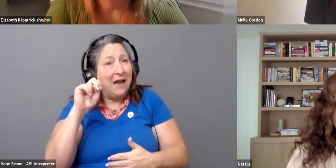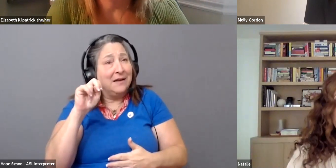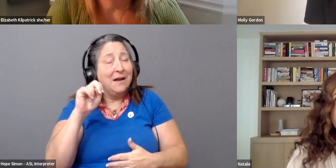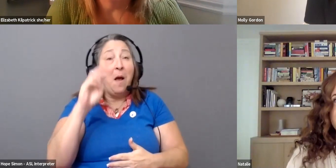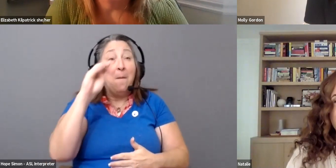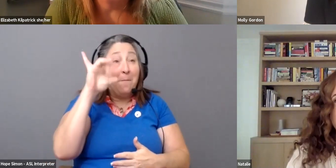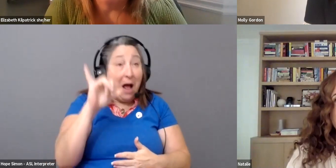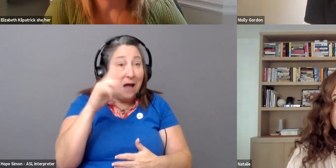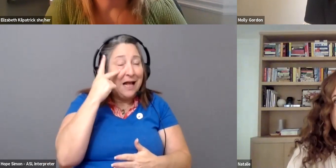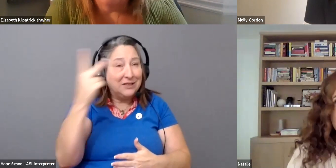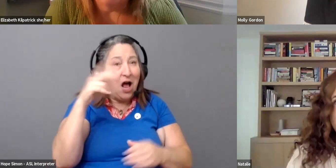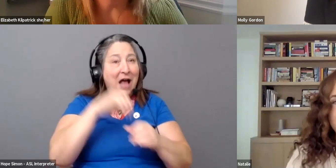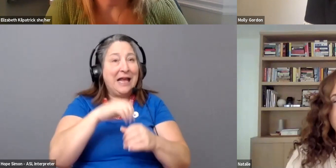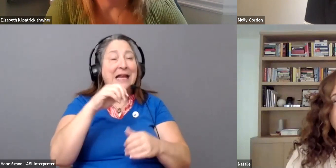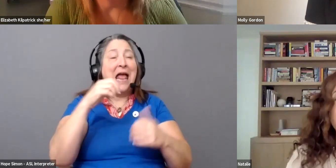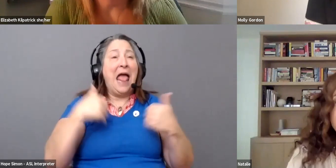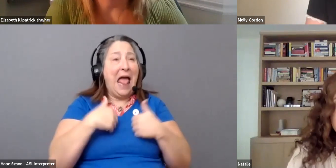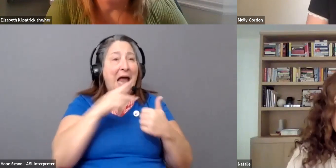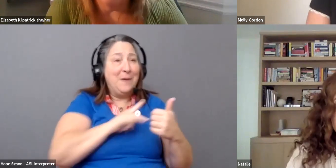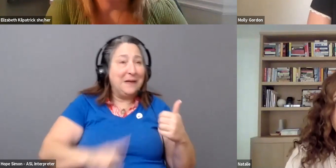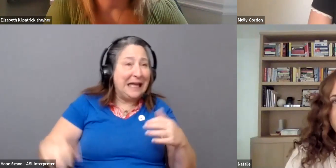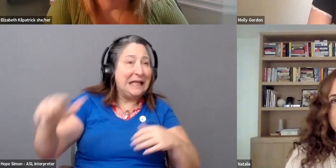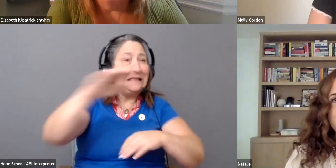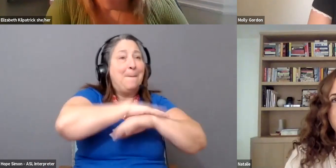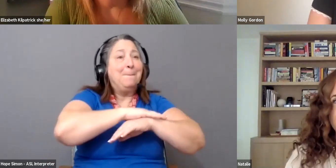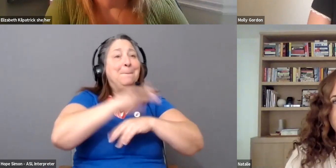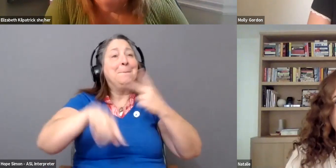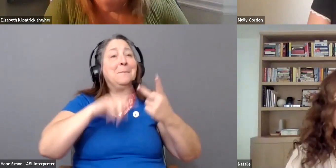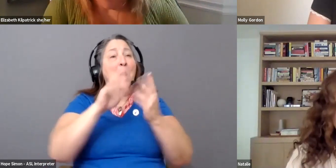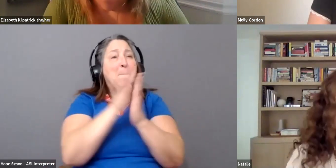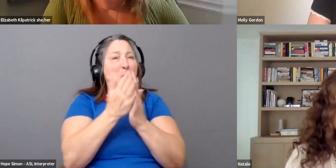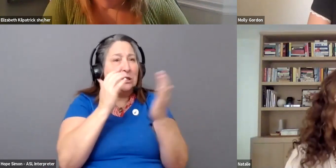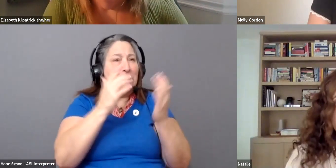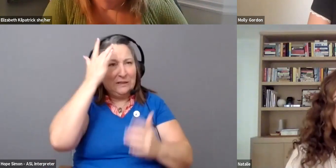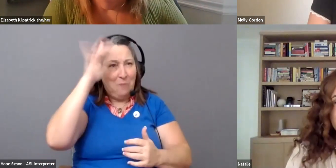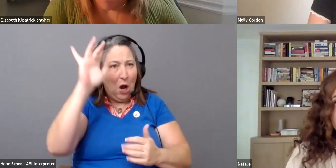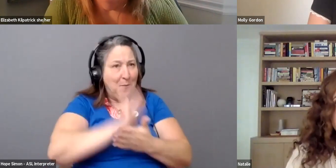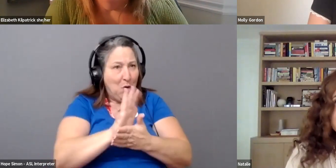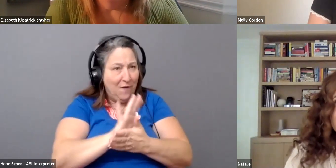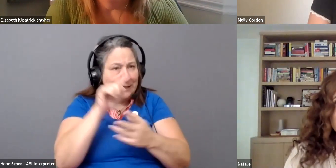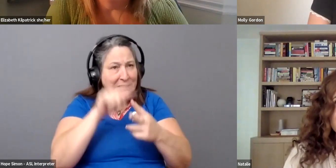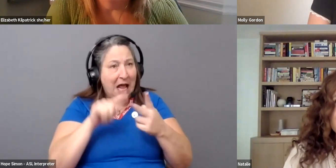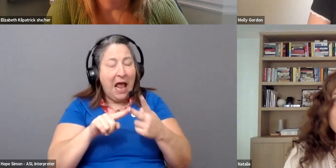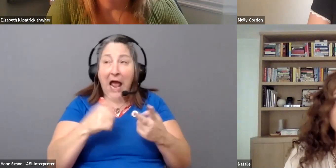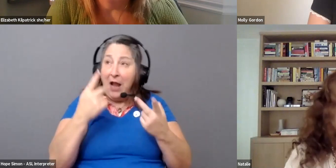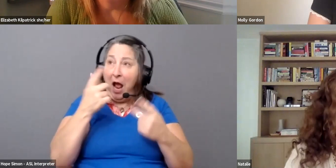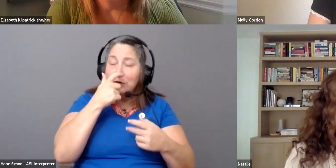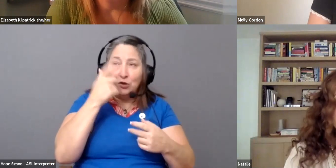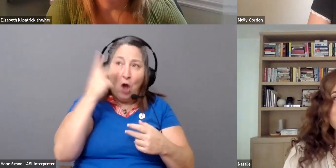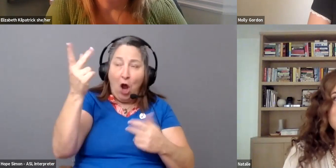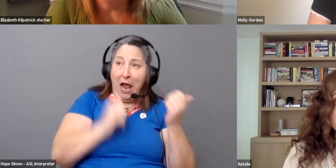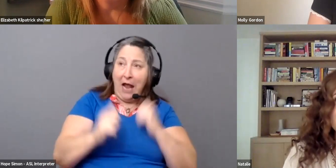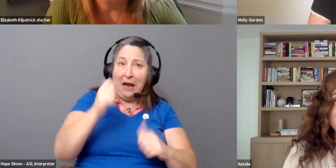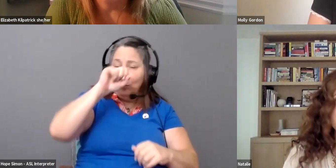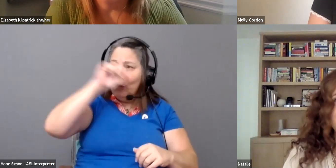seen in Animal Kingdom and in Booksmart and loved, and was like, you know, let's see her in this movie. Like